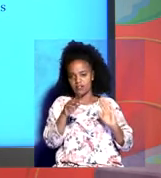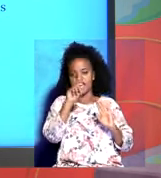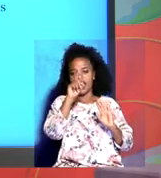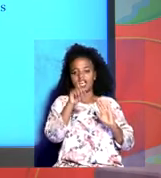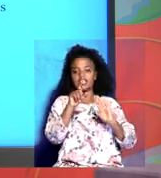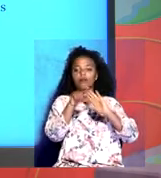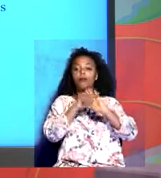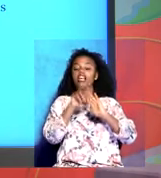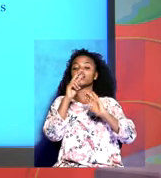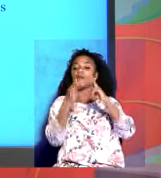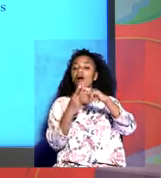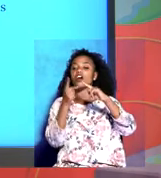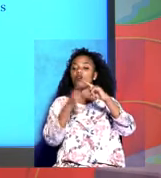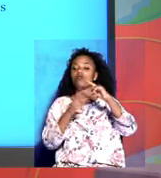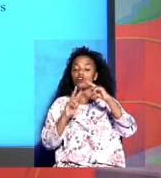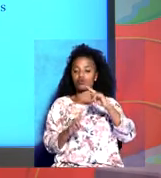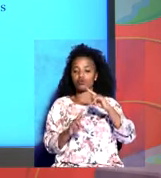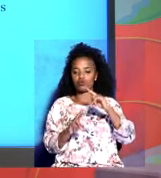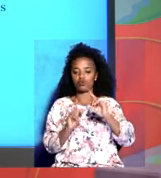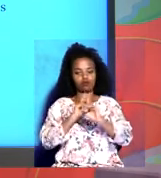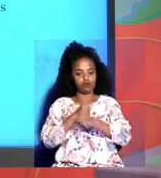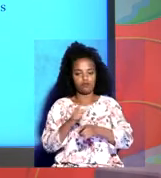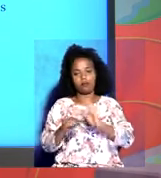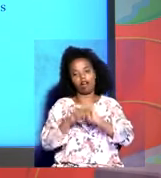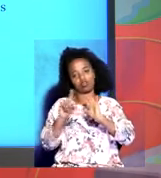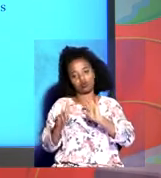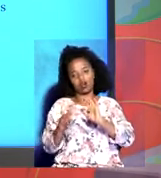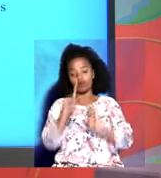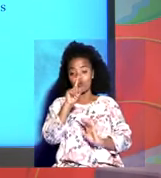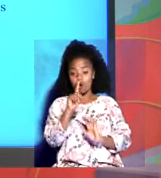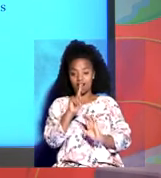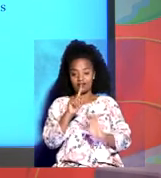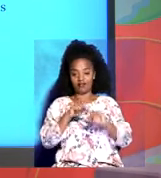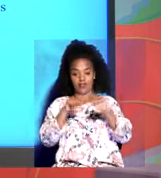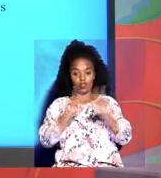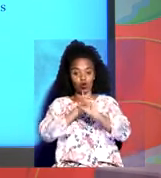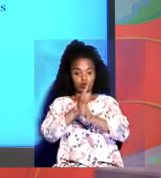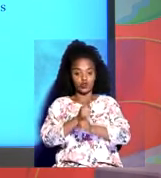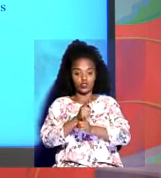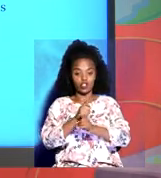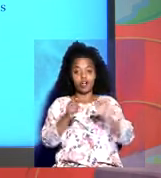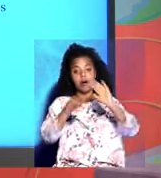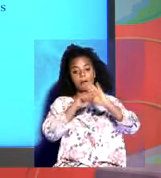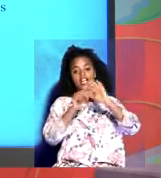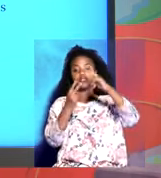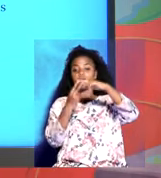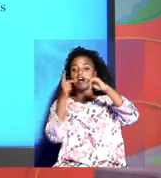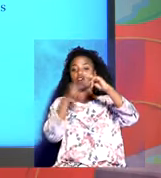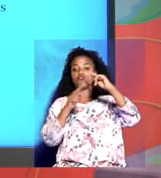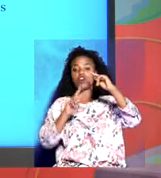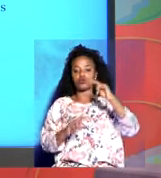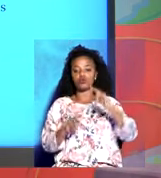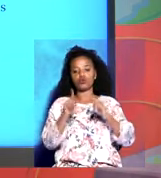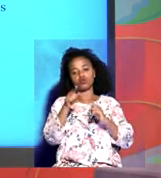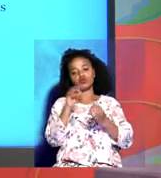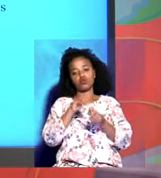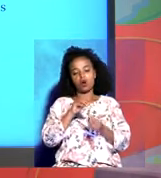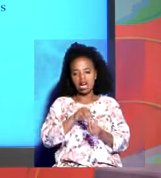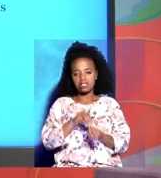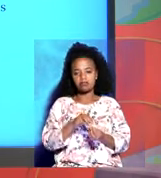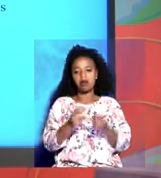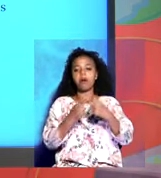2, the value of sine function is minus 1. We have one particular solution, minus pi over 2. So you can add a multiple of 2 pi